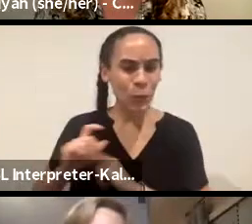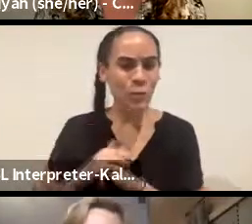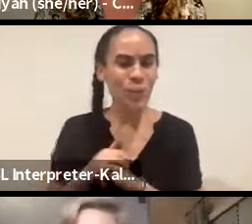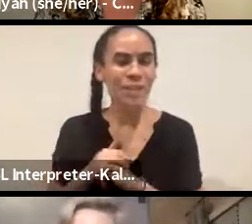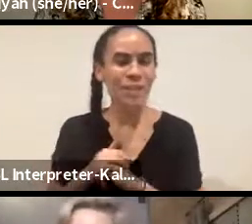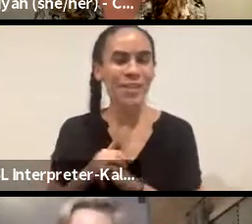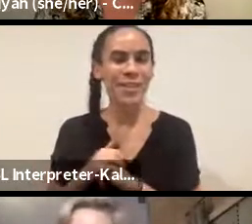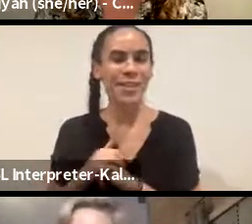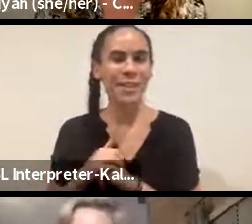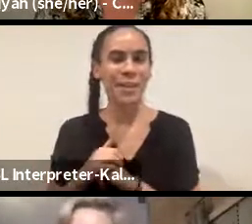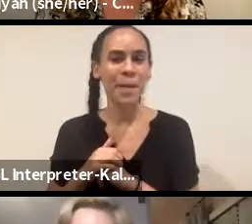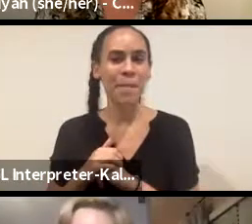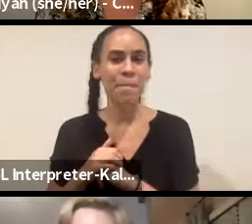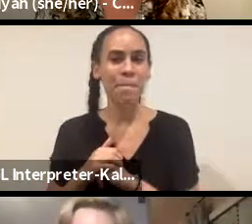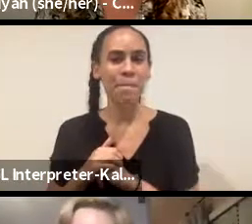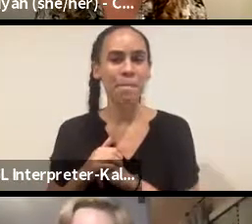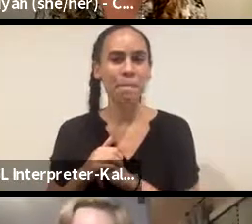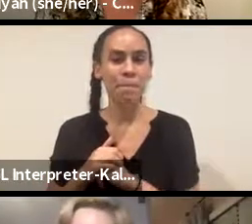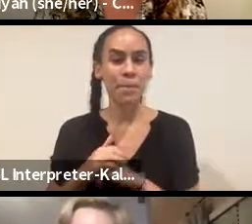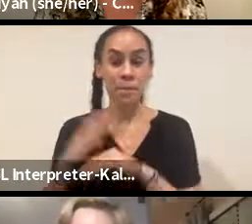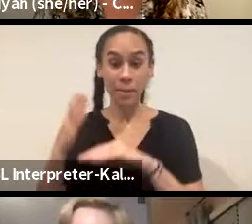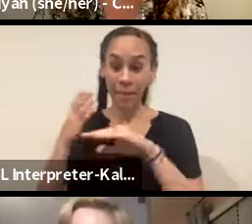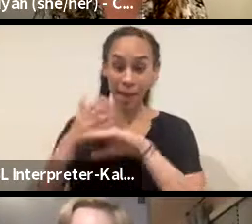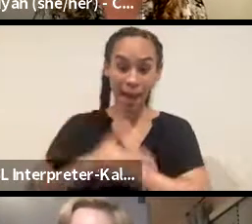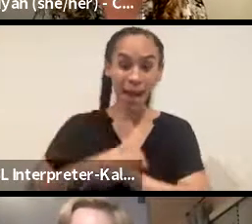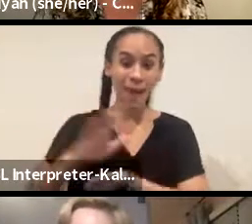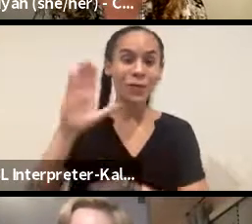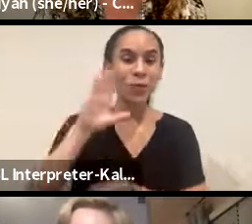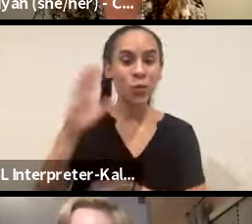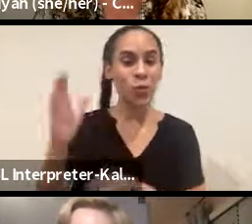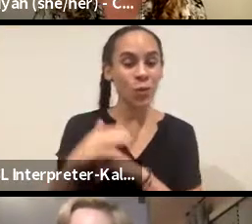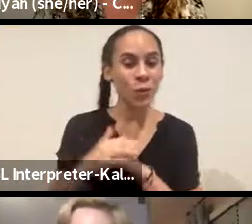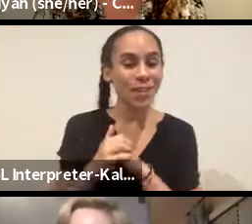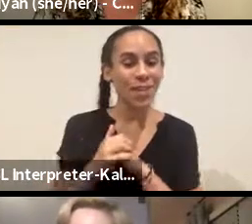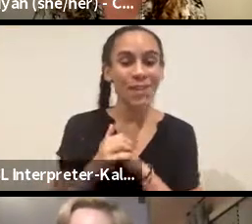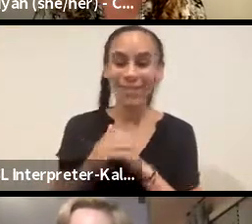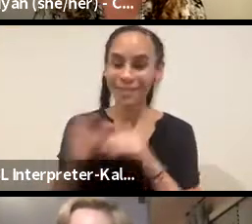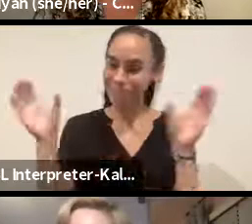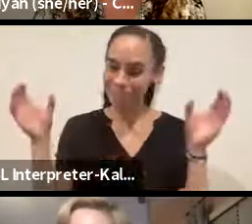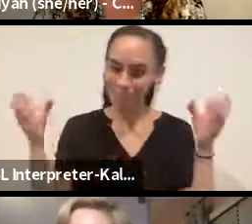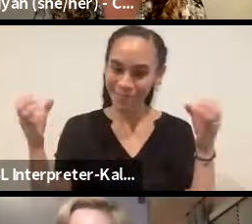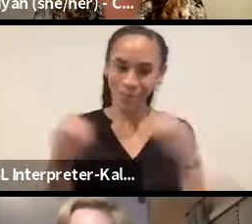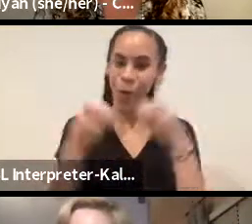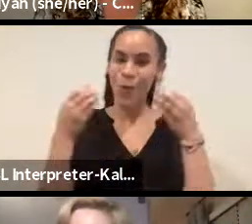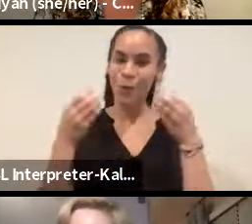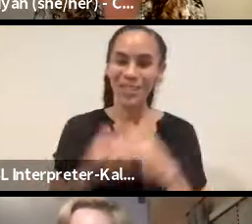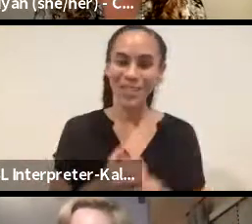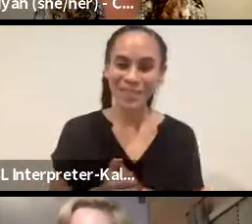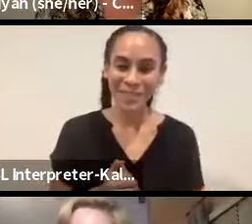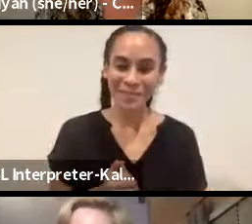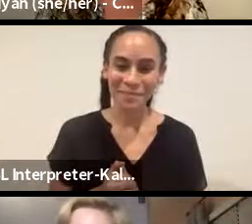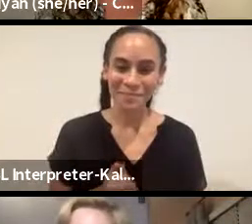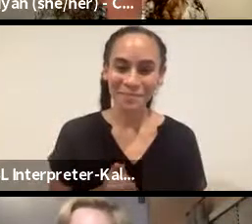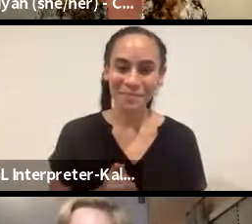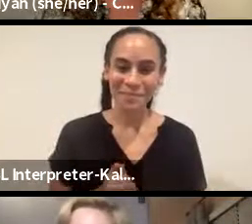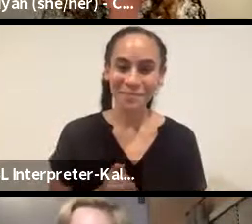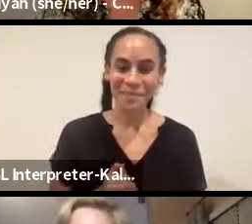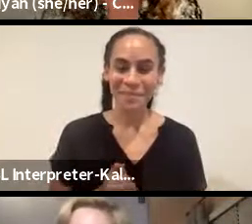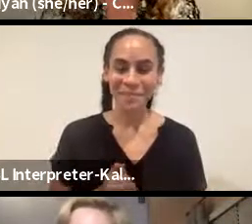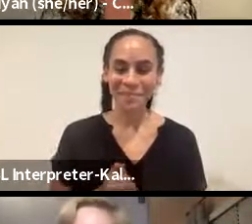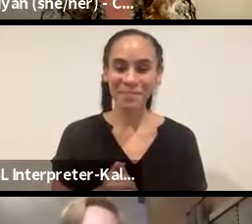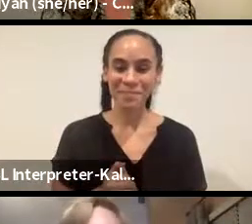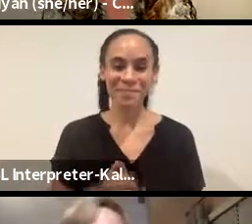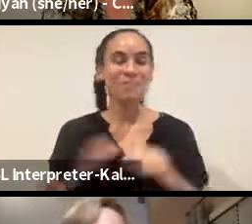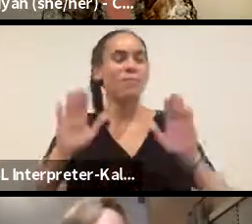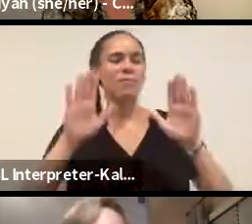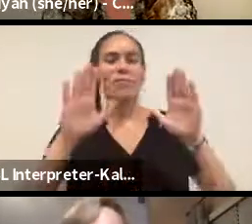And then we will turn to our moment for our toast to you. Awesome. Thank you. And I'm